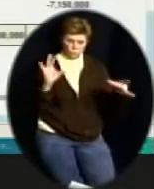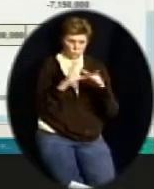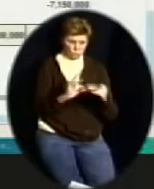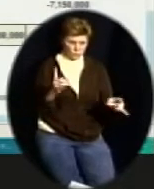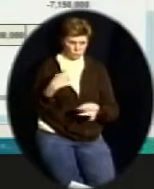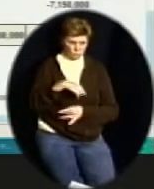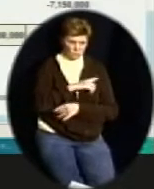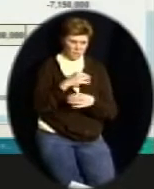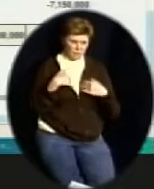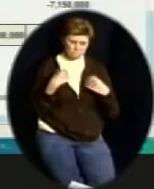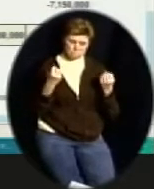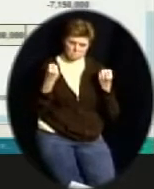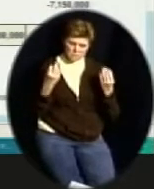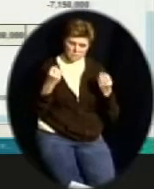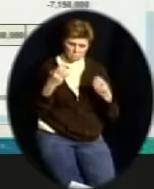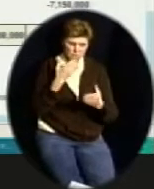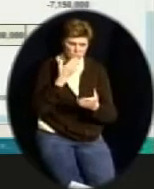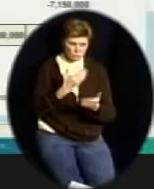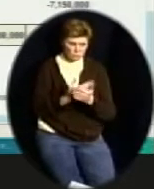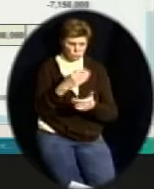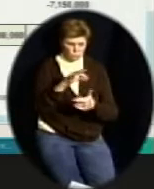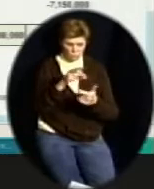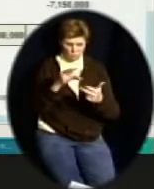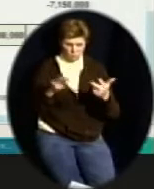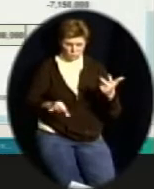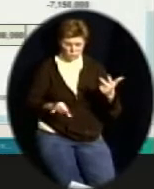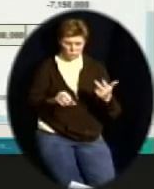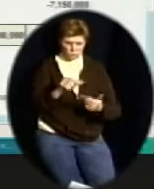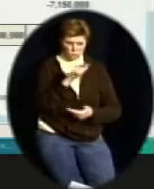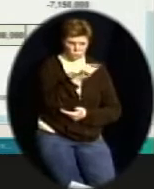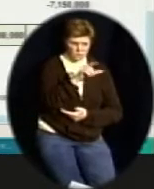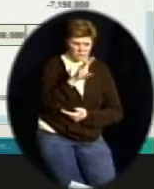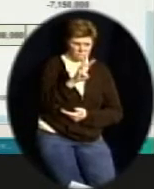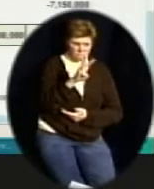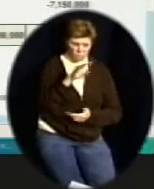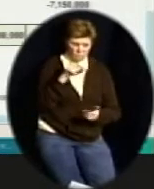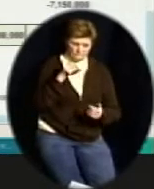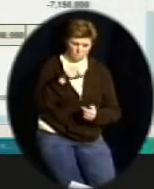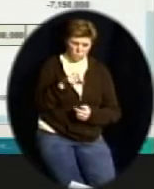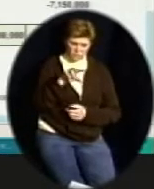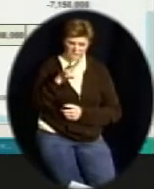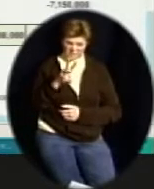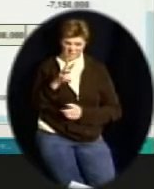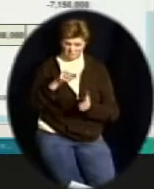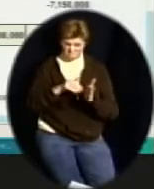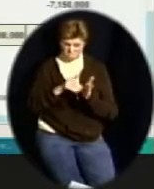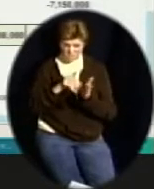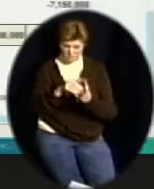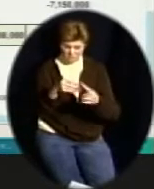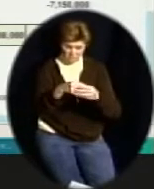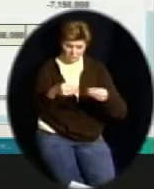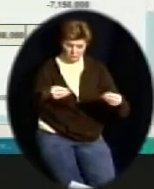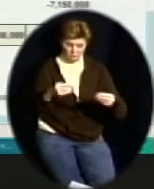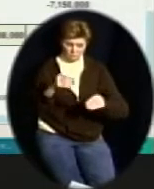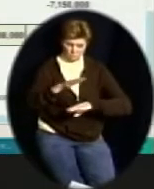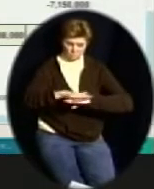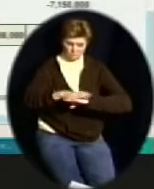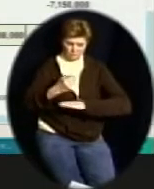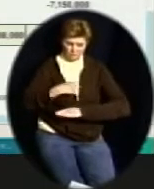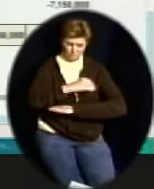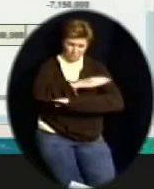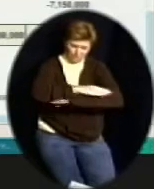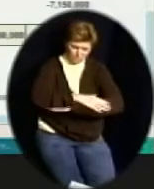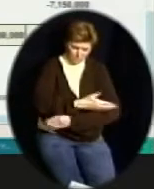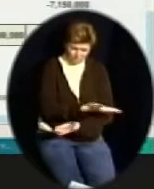if we look at the $24 million on the table, 24.6, we've talked a lot over the last year about deferred maintenance needs and bringing equity across